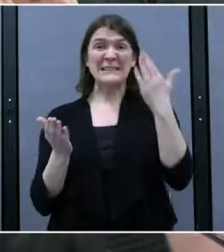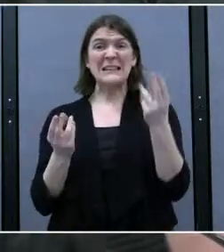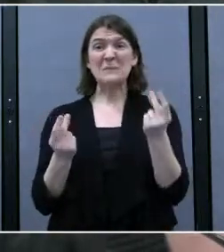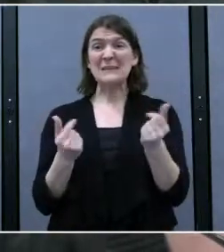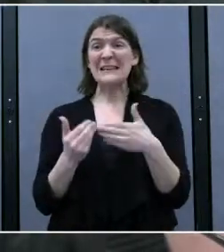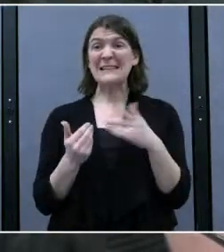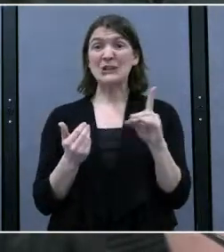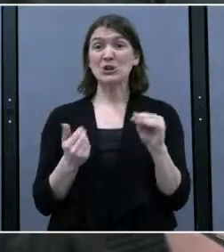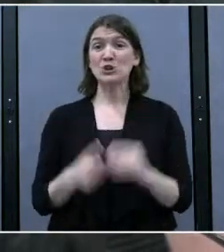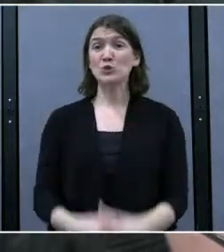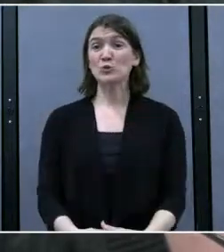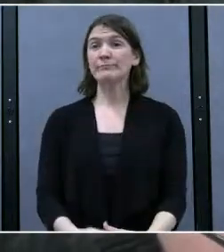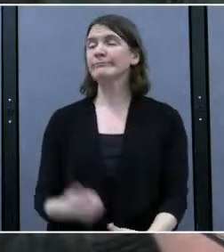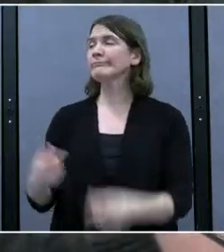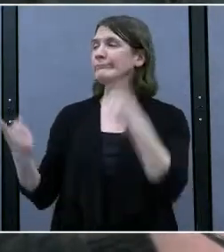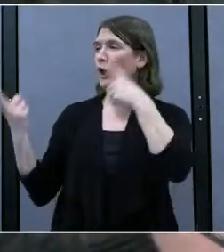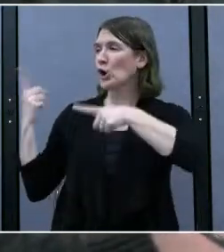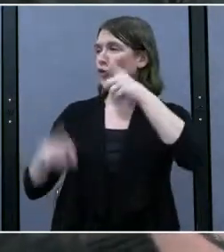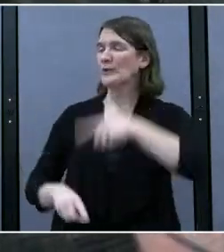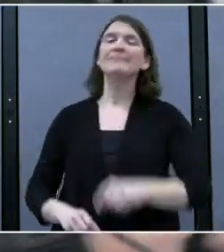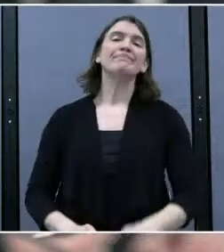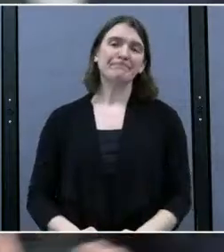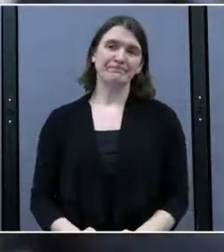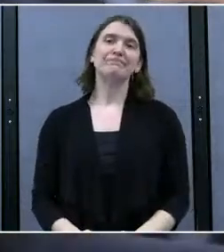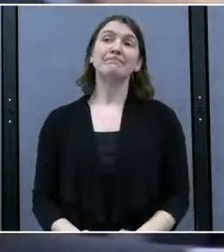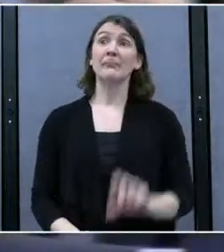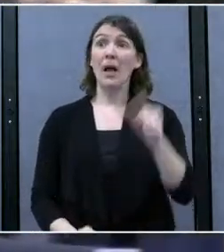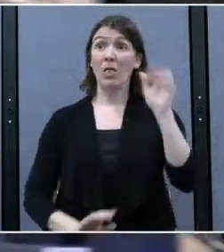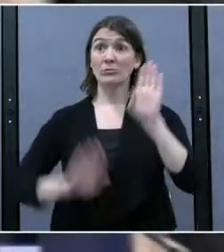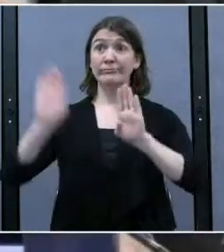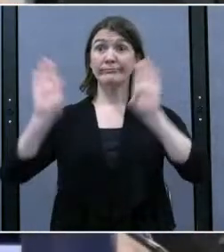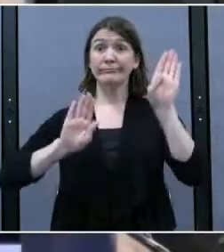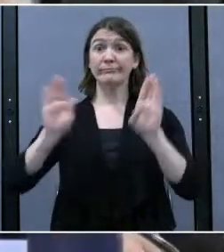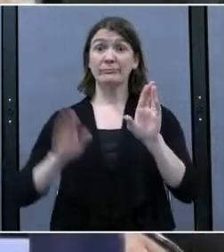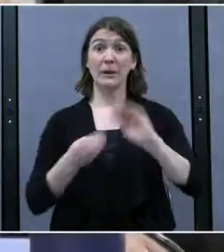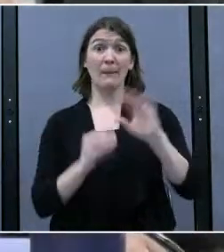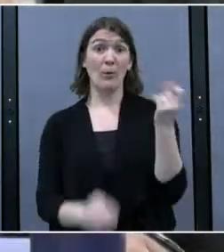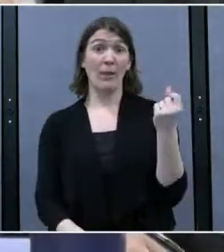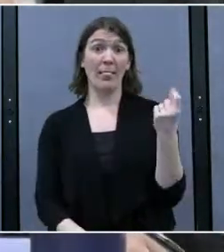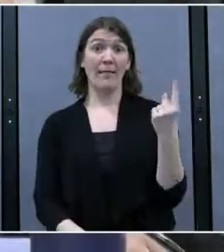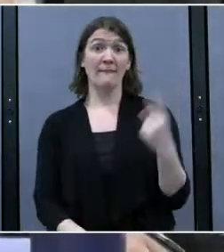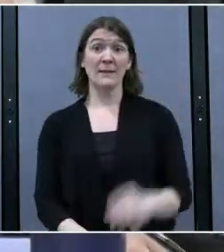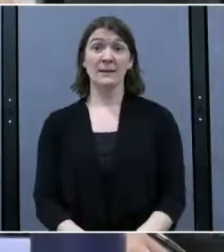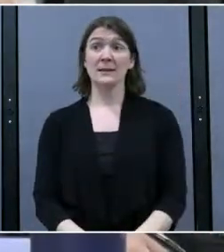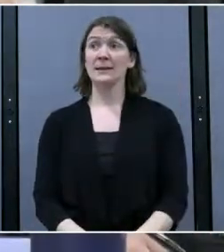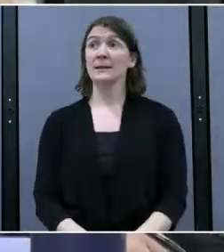easy. Agreed. Yeah, I recall that. Other questions on Article 11?